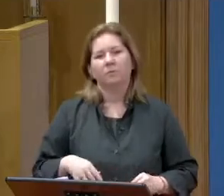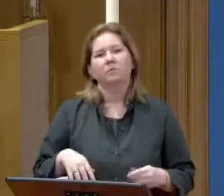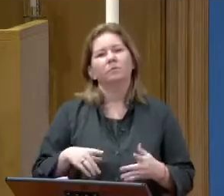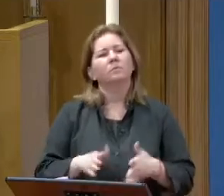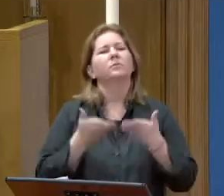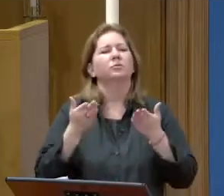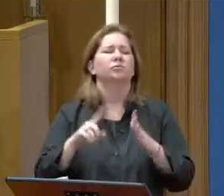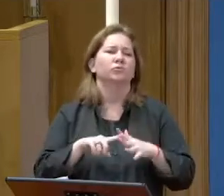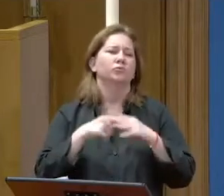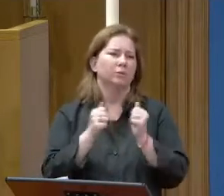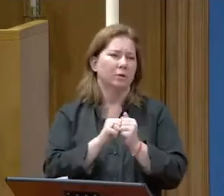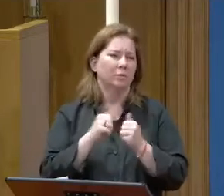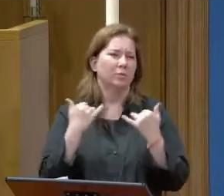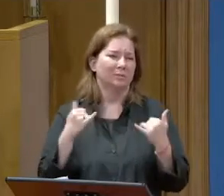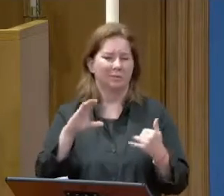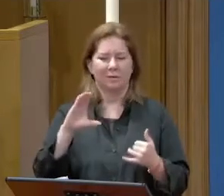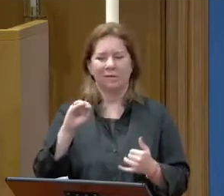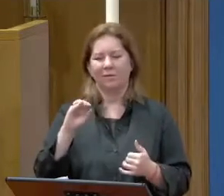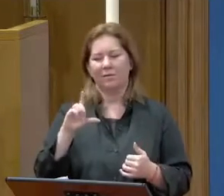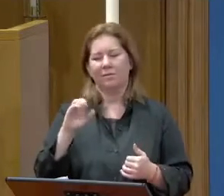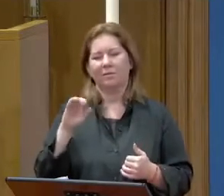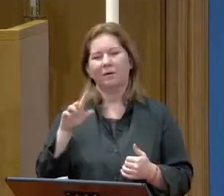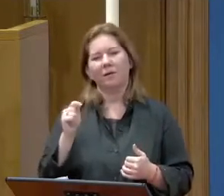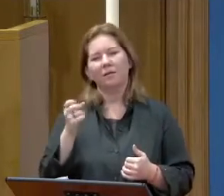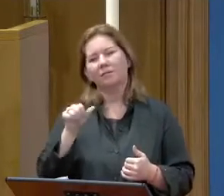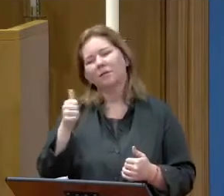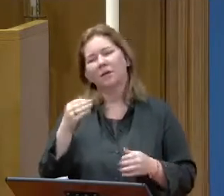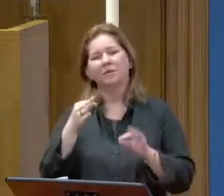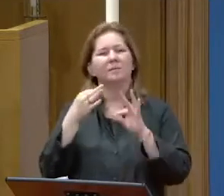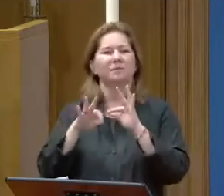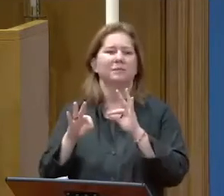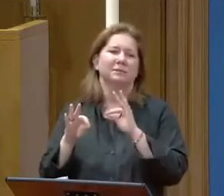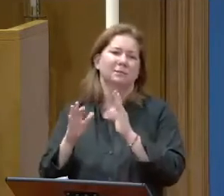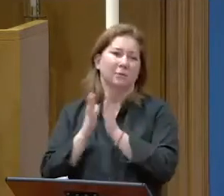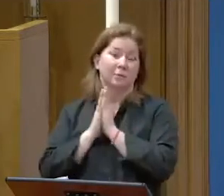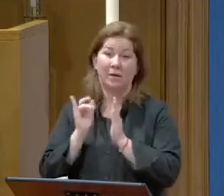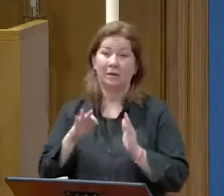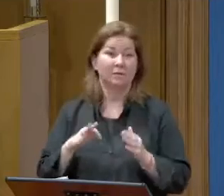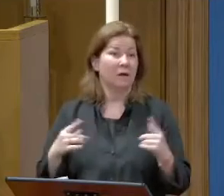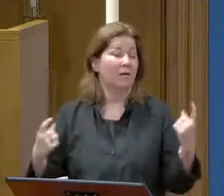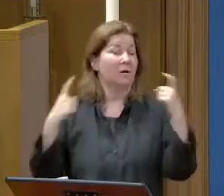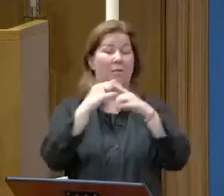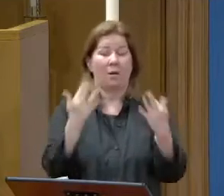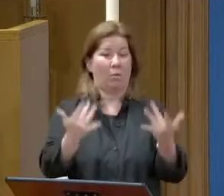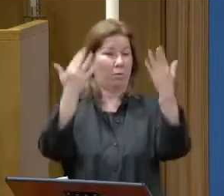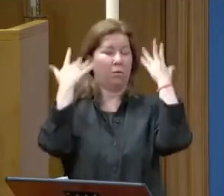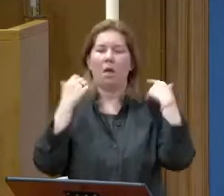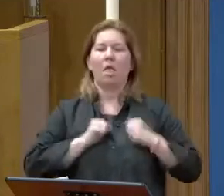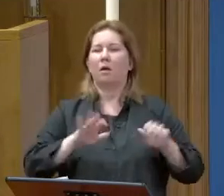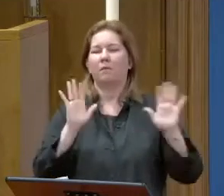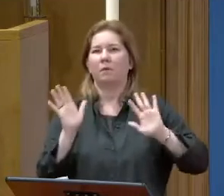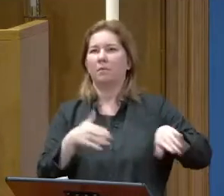prayers, because if you make it too complicated, you're much more likely to just give up and walk away, and we can't do that.